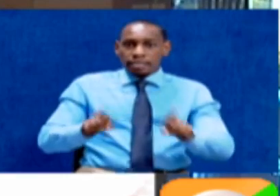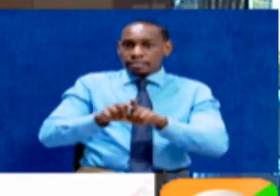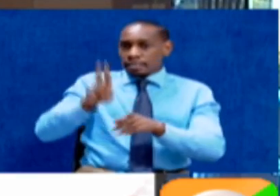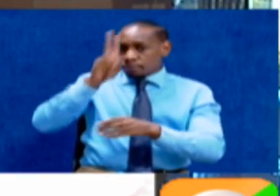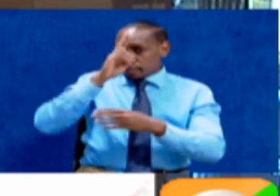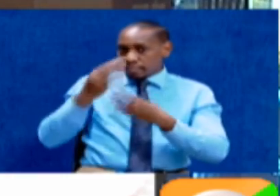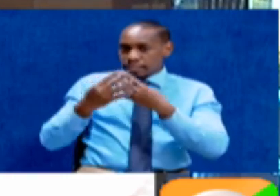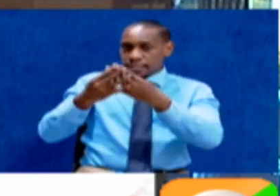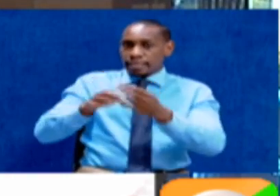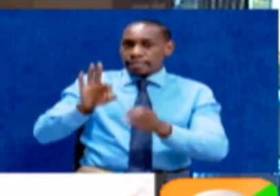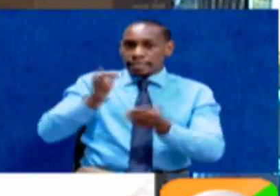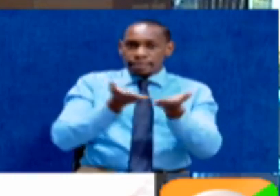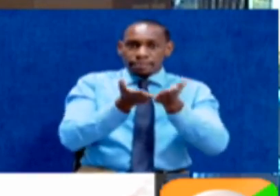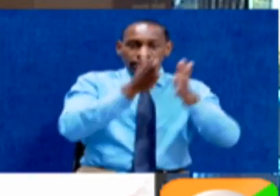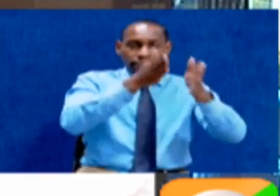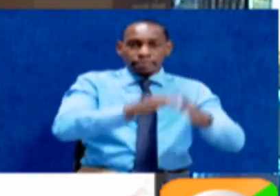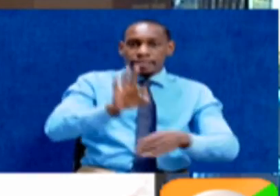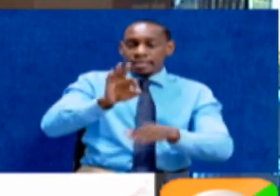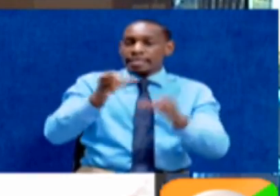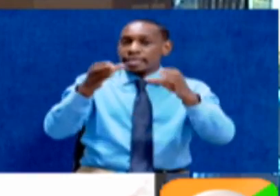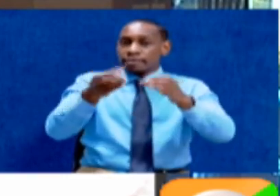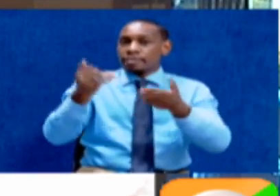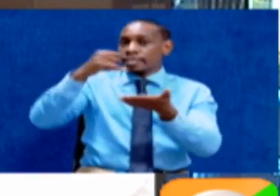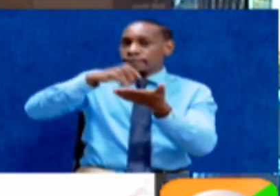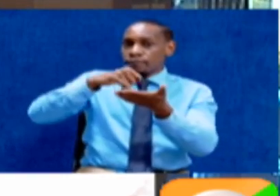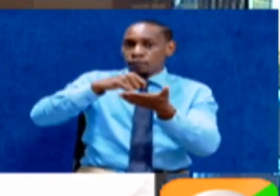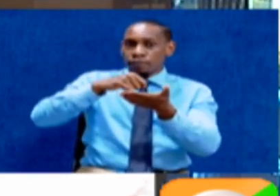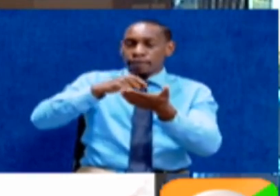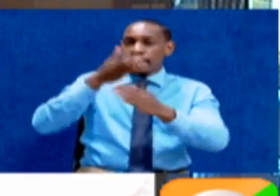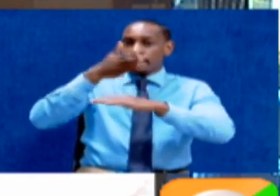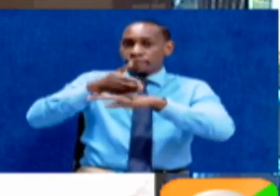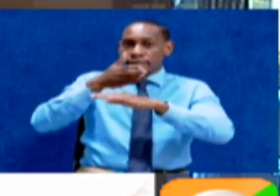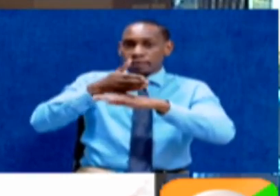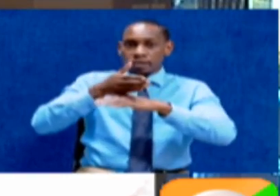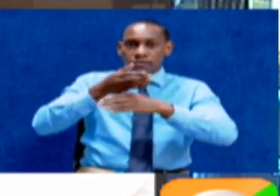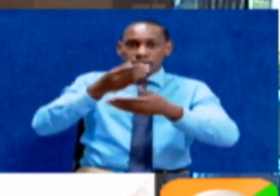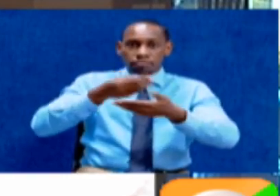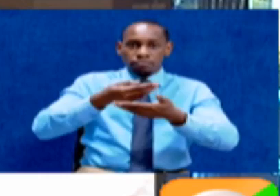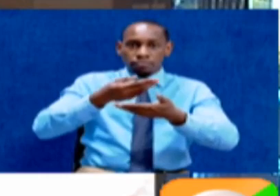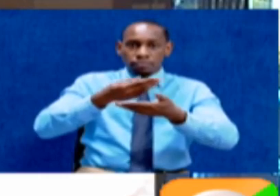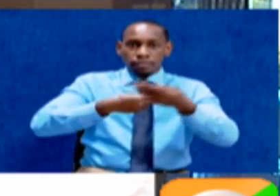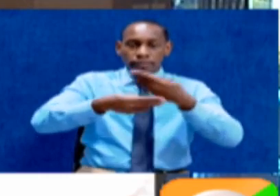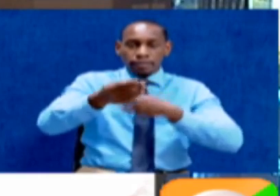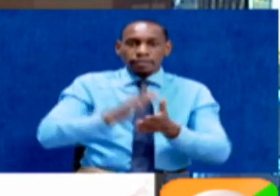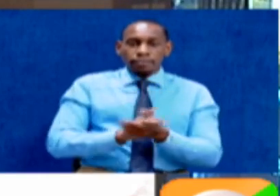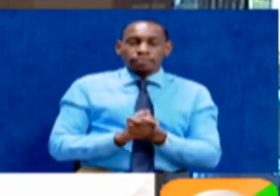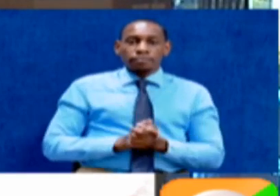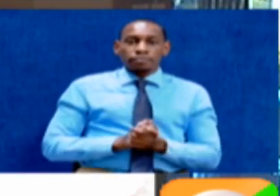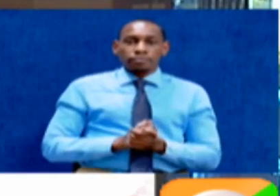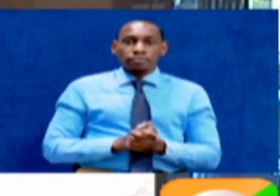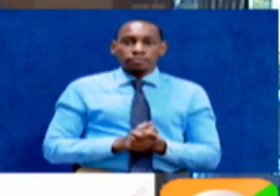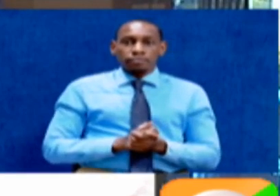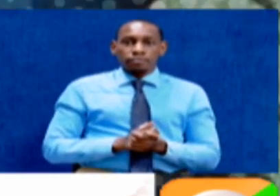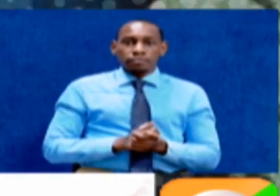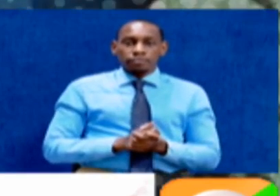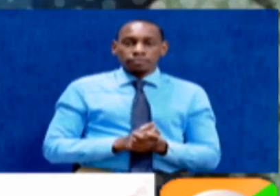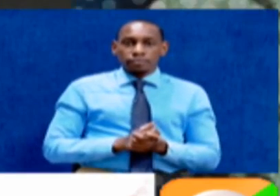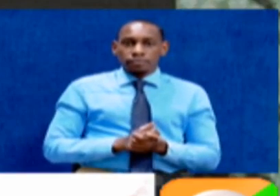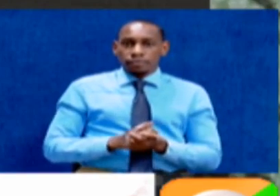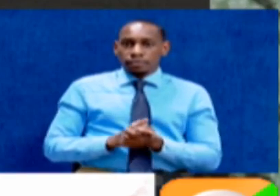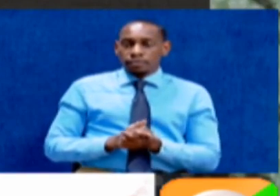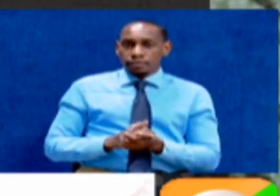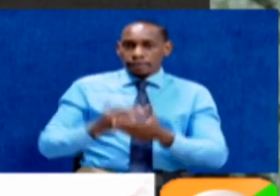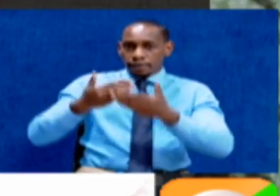police custody are three proprietors of three companies involved in the fraud scheme. Victoria Rubadiri reports. Former